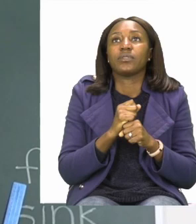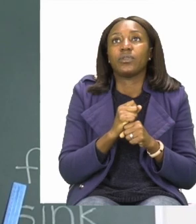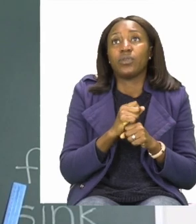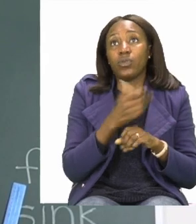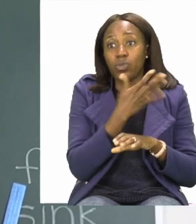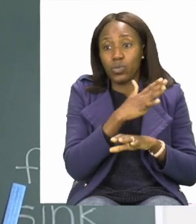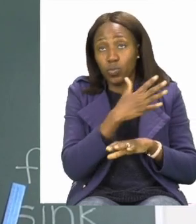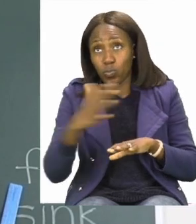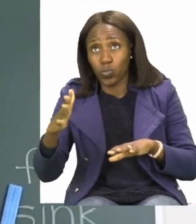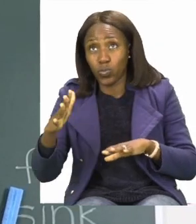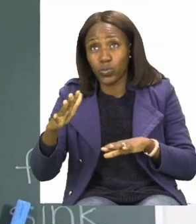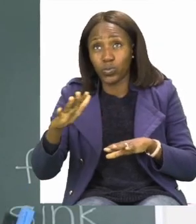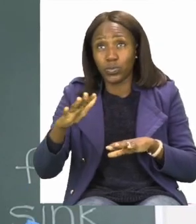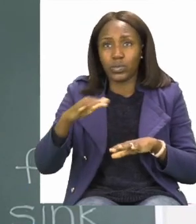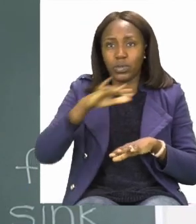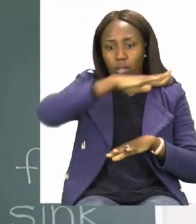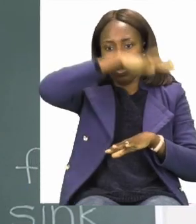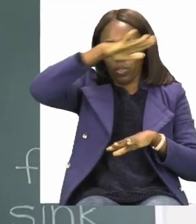float,